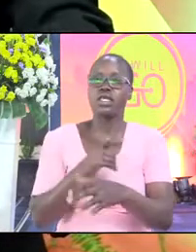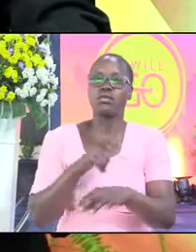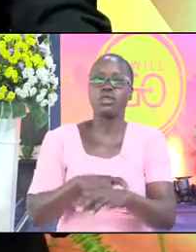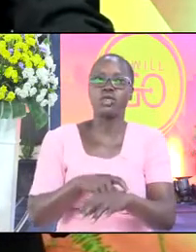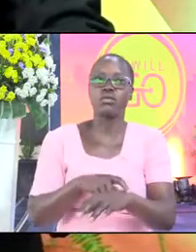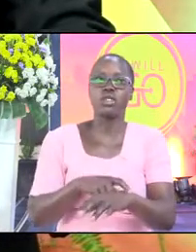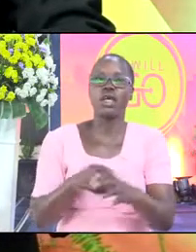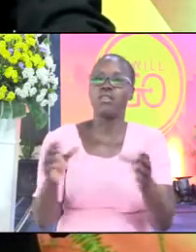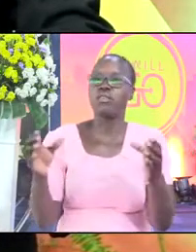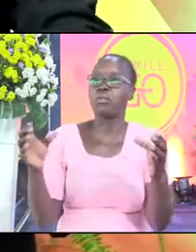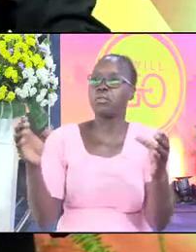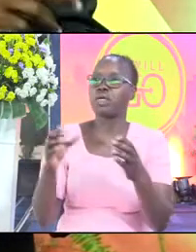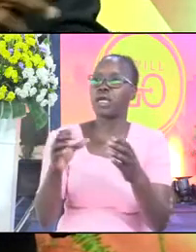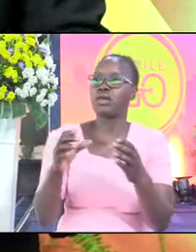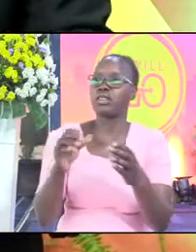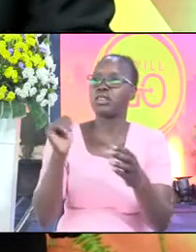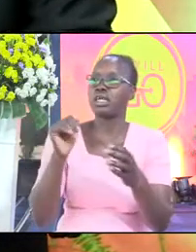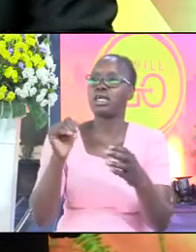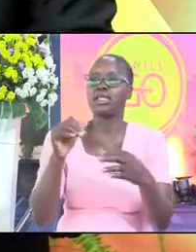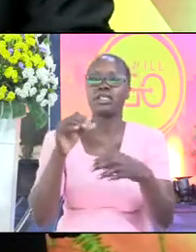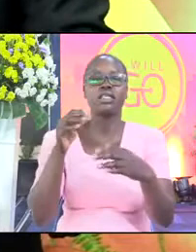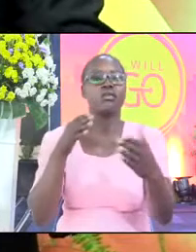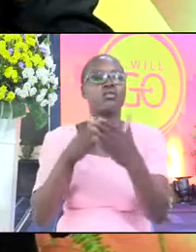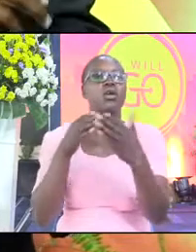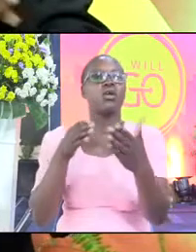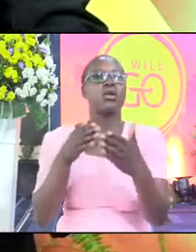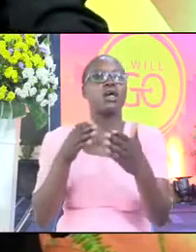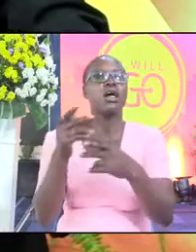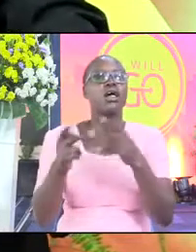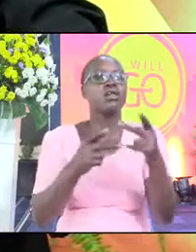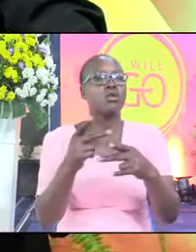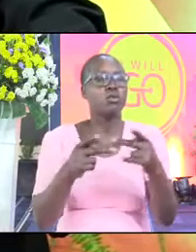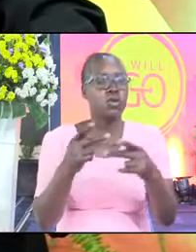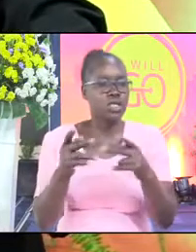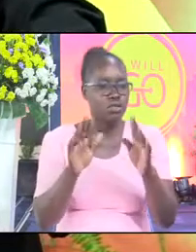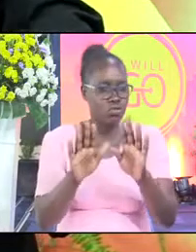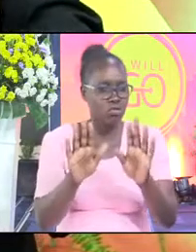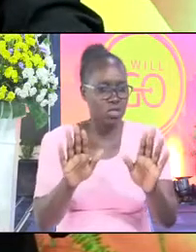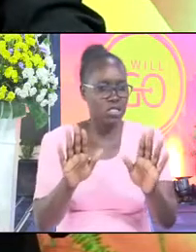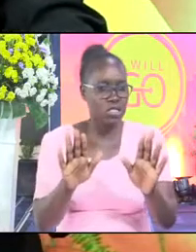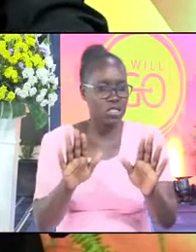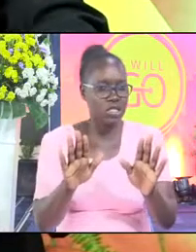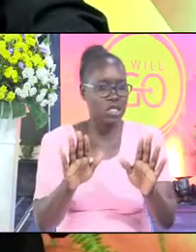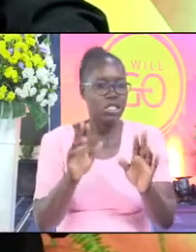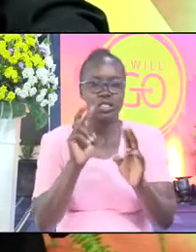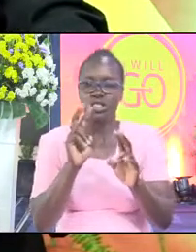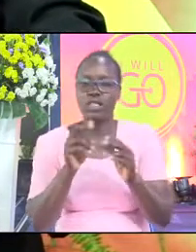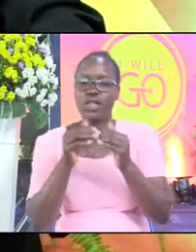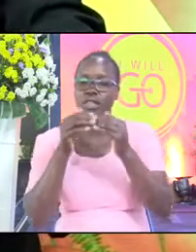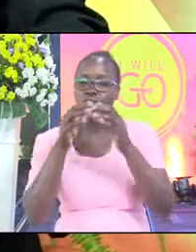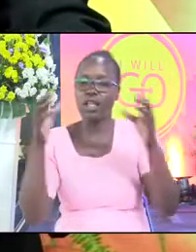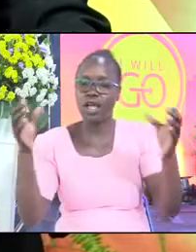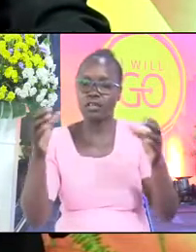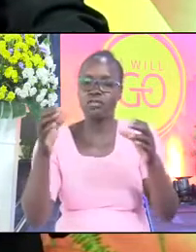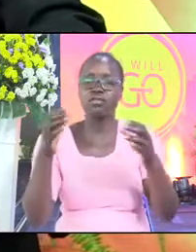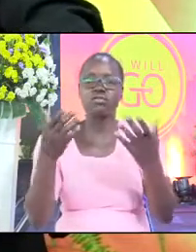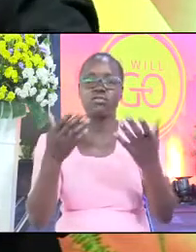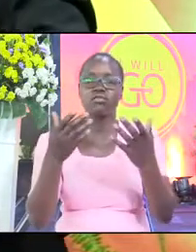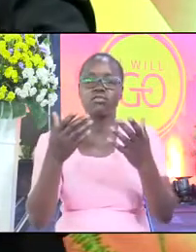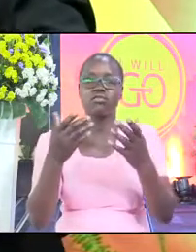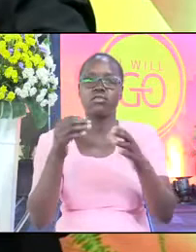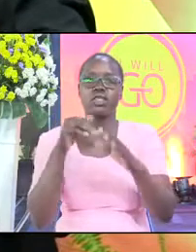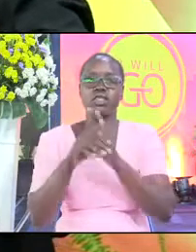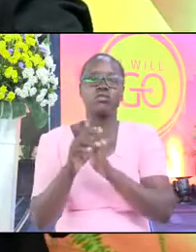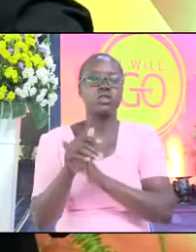Sometimes a crowd can get in the way of progress. Come on now. You ever sit in a large church board?